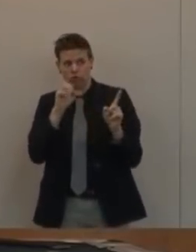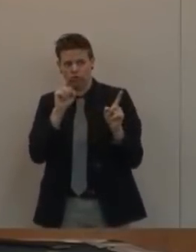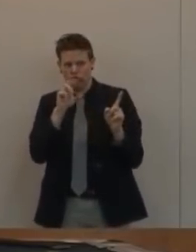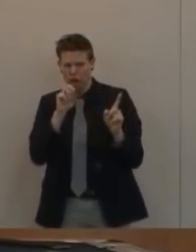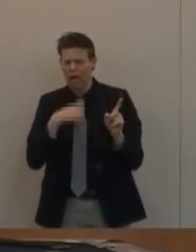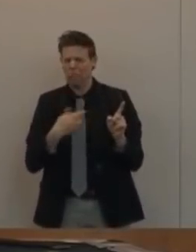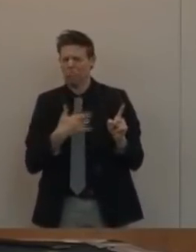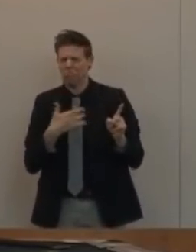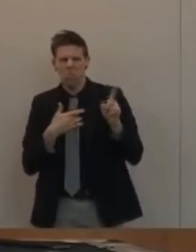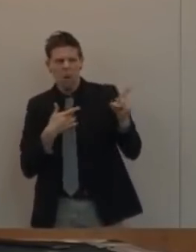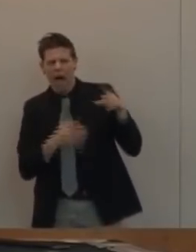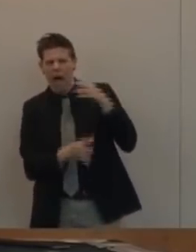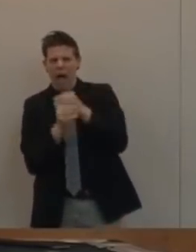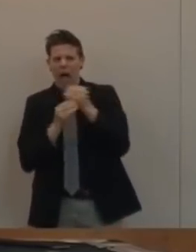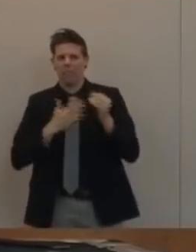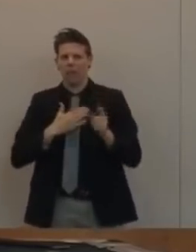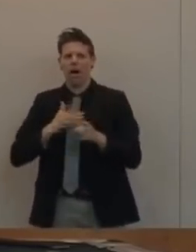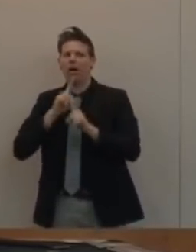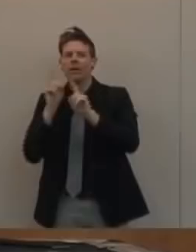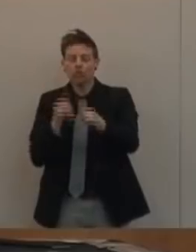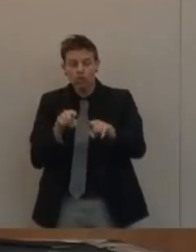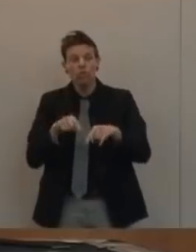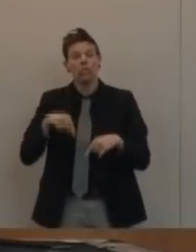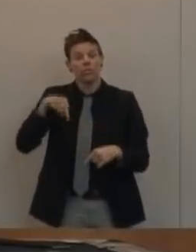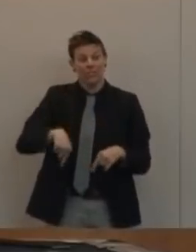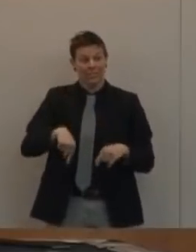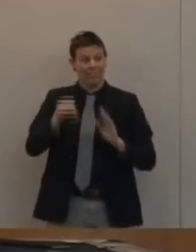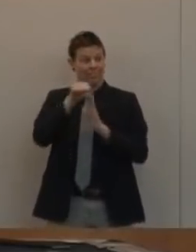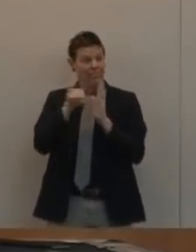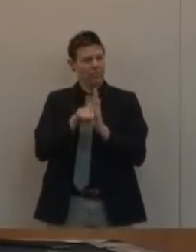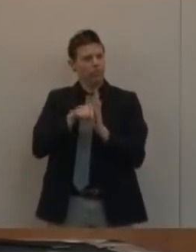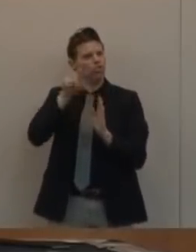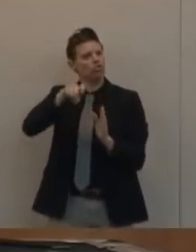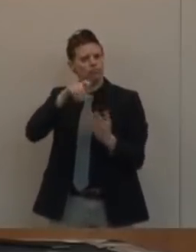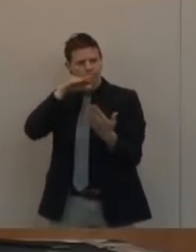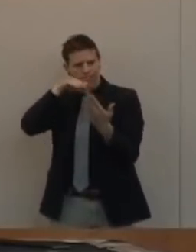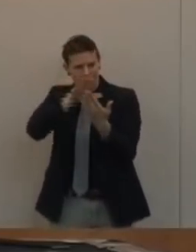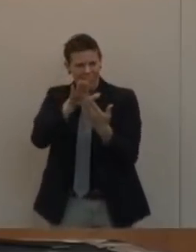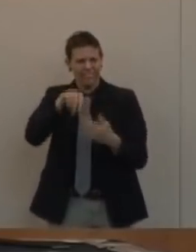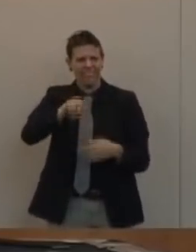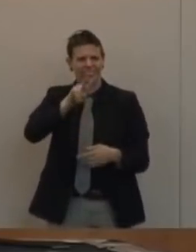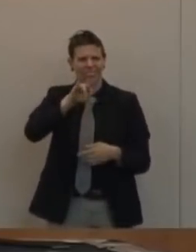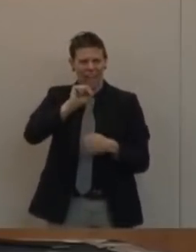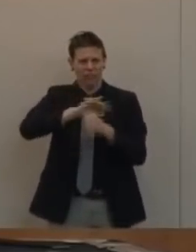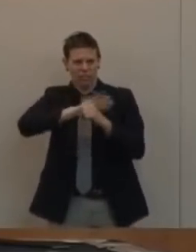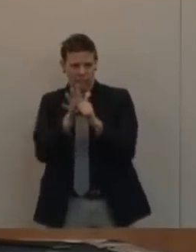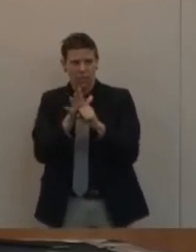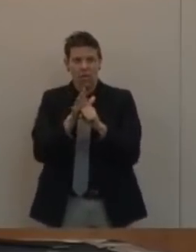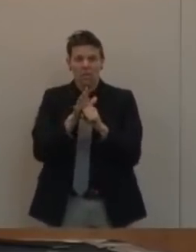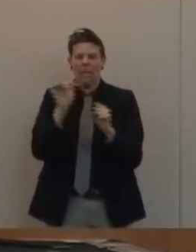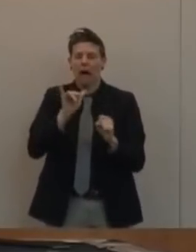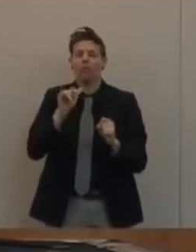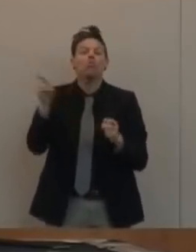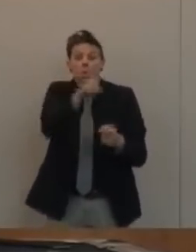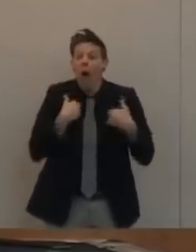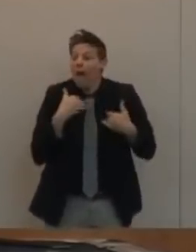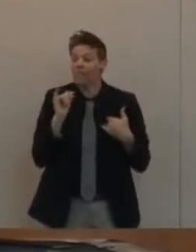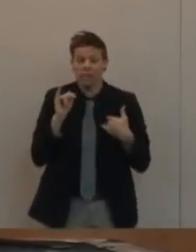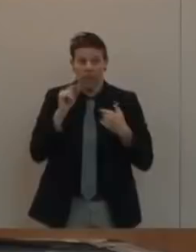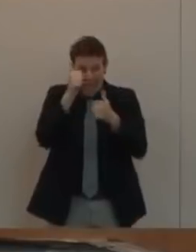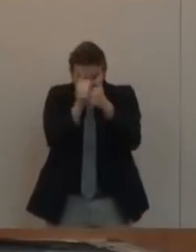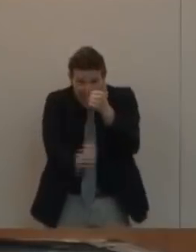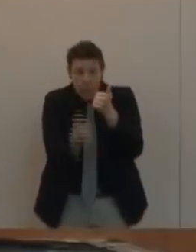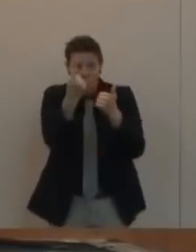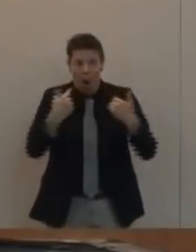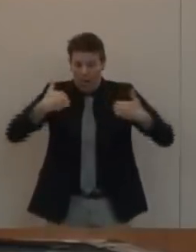Everyone in this state should be treating this virus as if they have it. All right, and that you are exposing